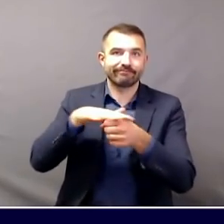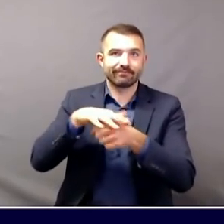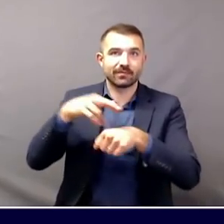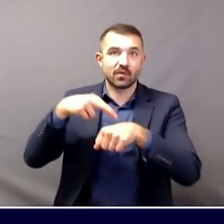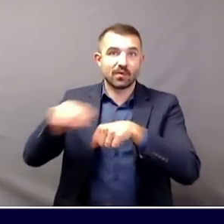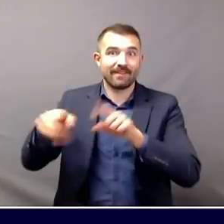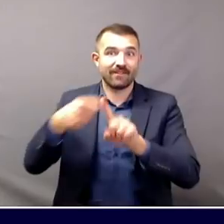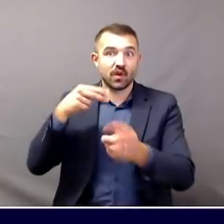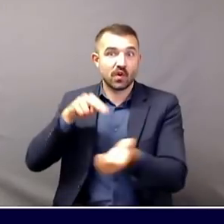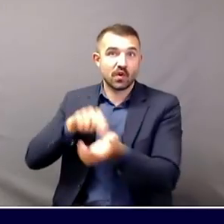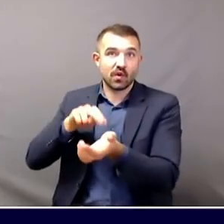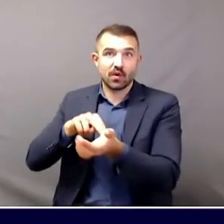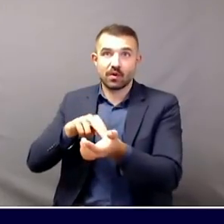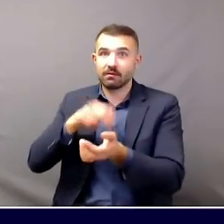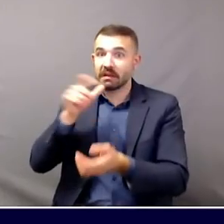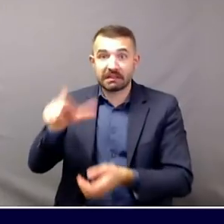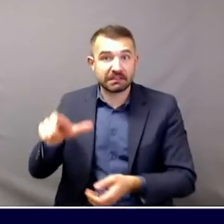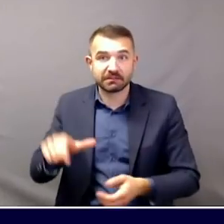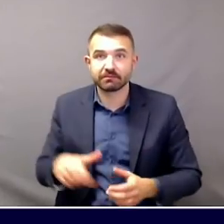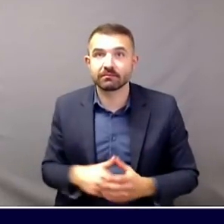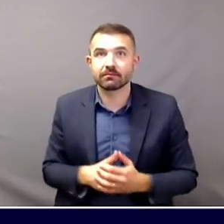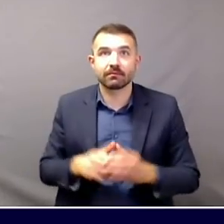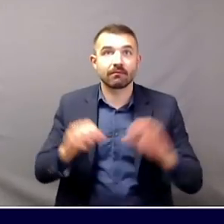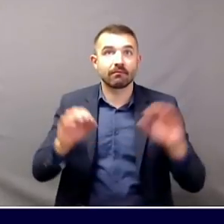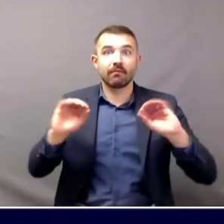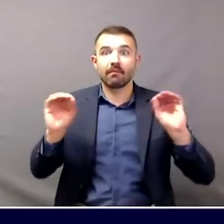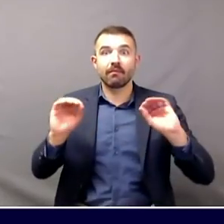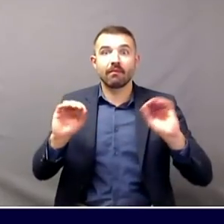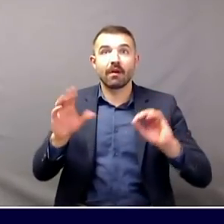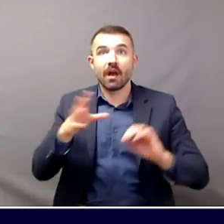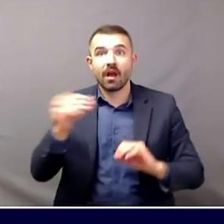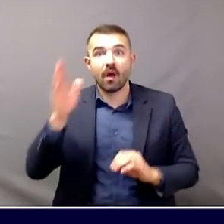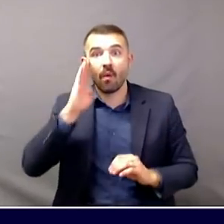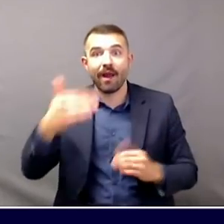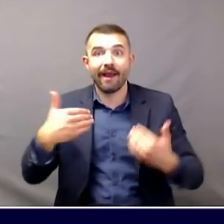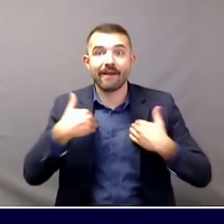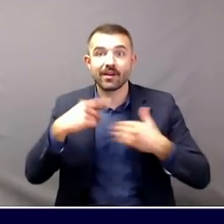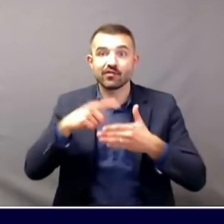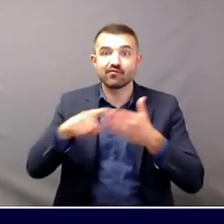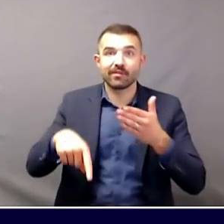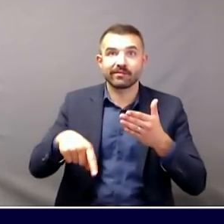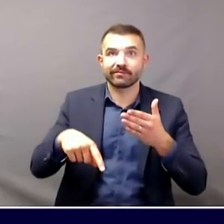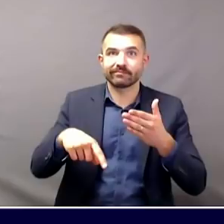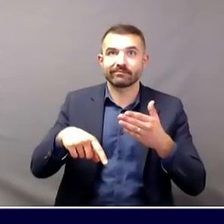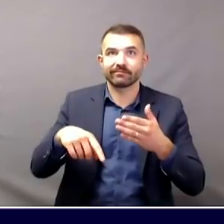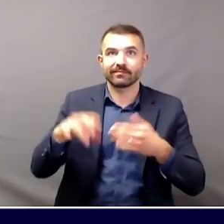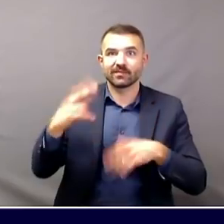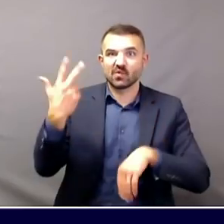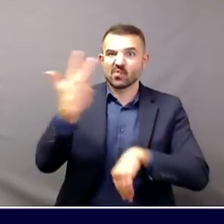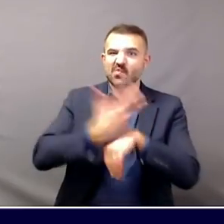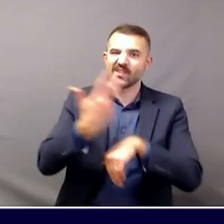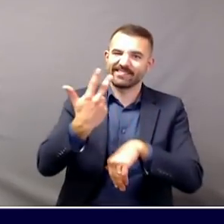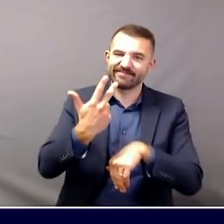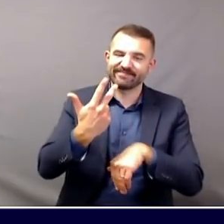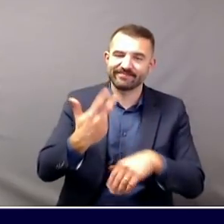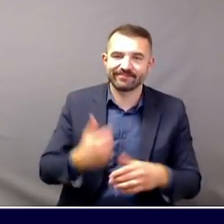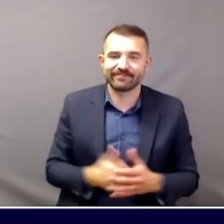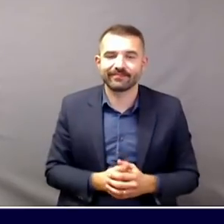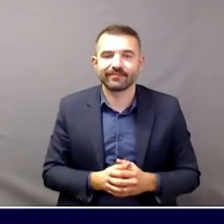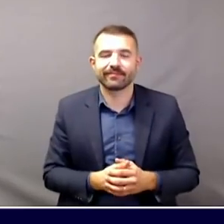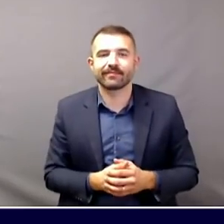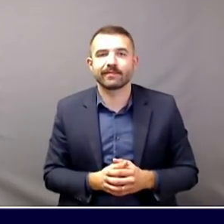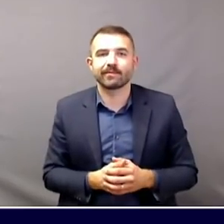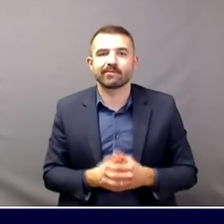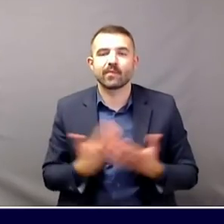PRC test, and they'll have results within 72 hours. Unlike some of the testing options we've